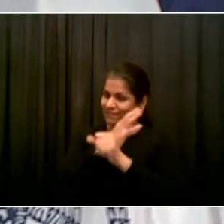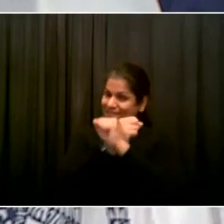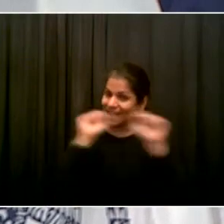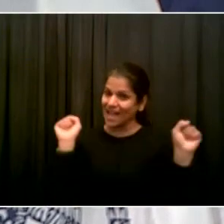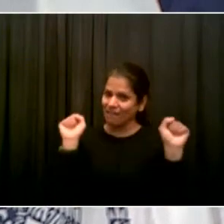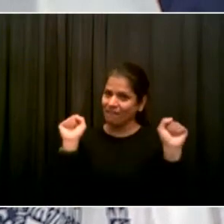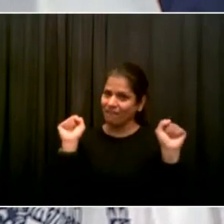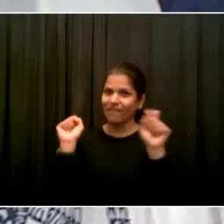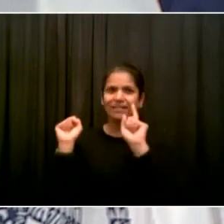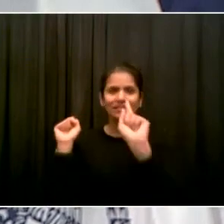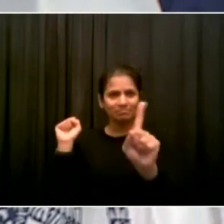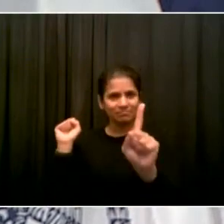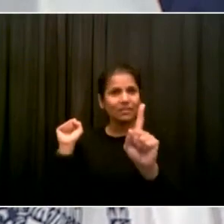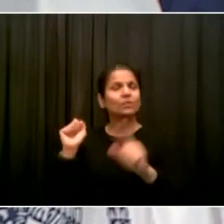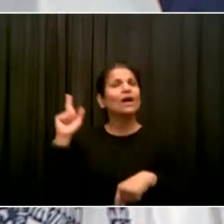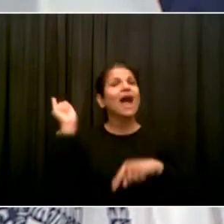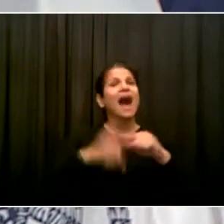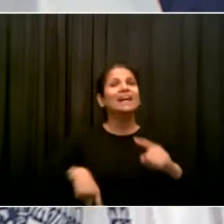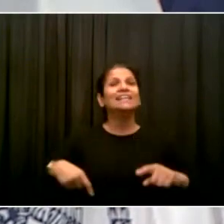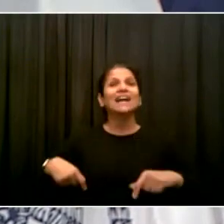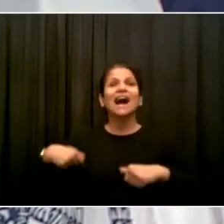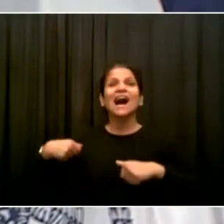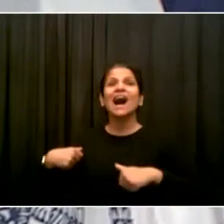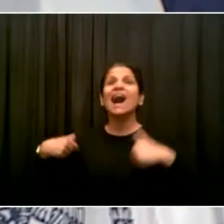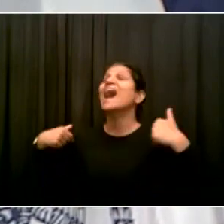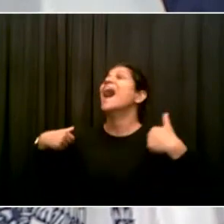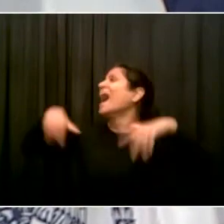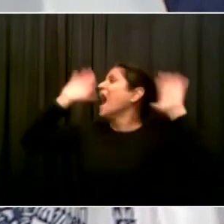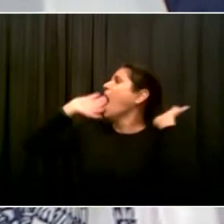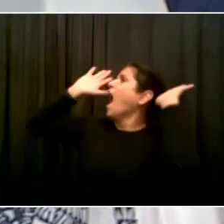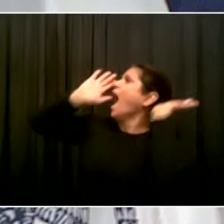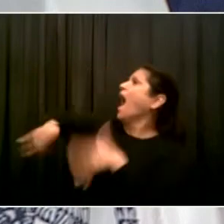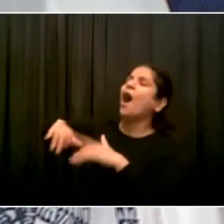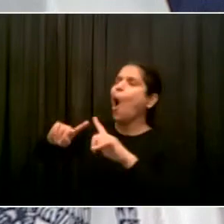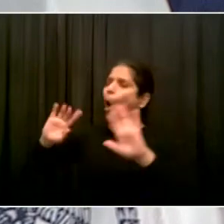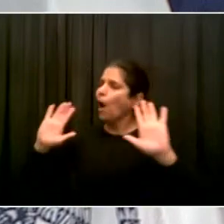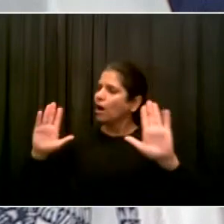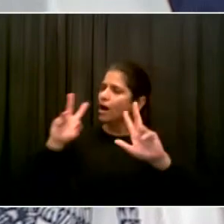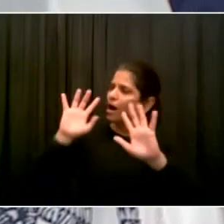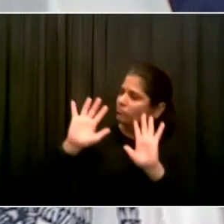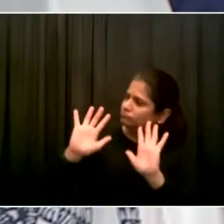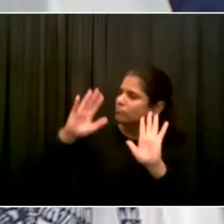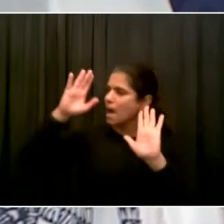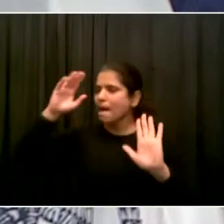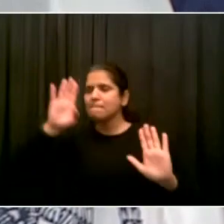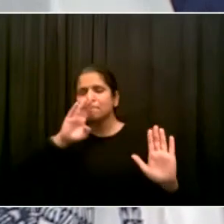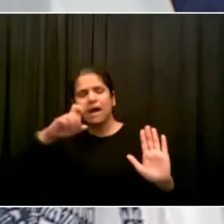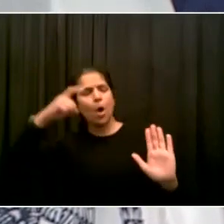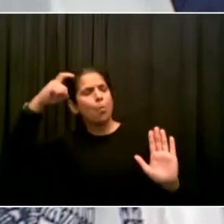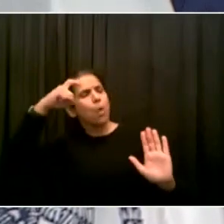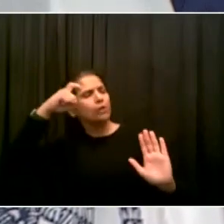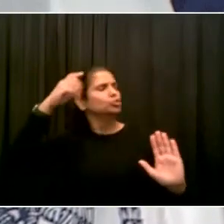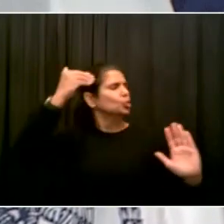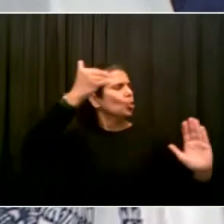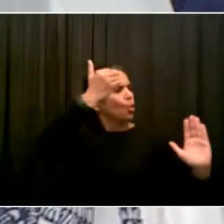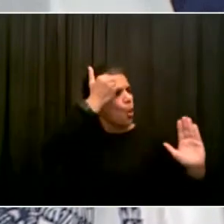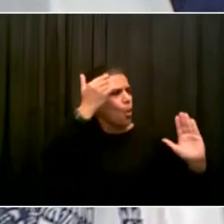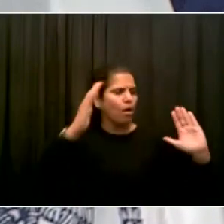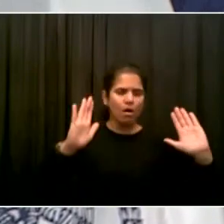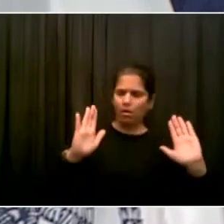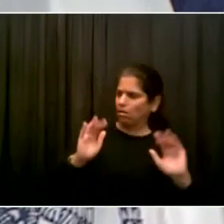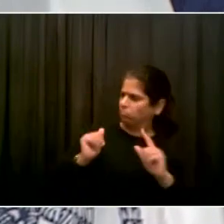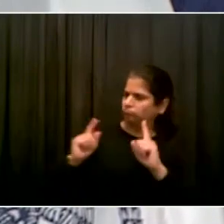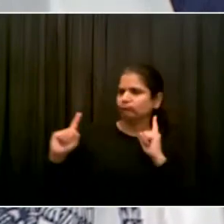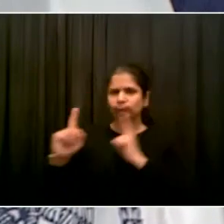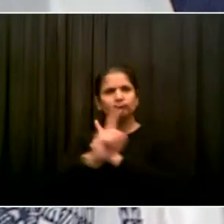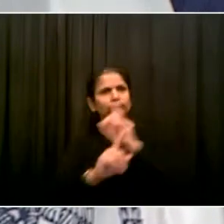have the summer we want to have. That means getting out there, getting vaccinated. It means wearing the masks. It's such an important thing to do.